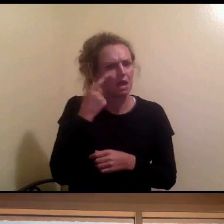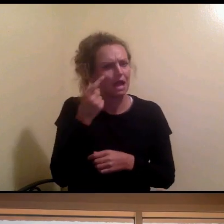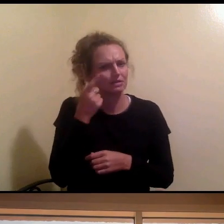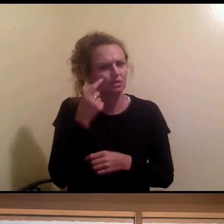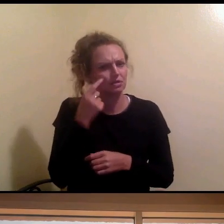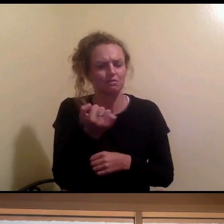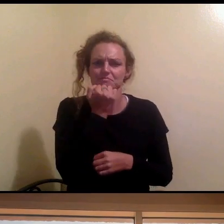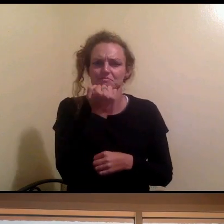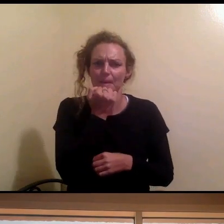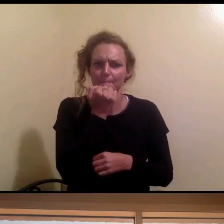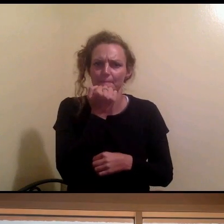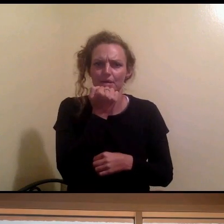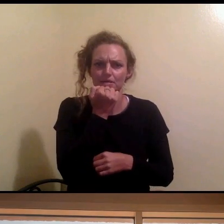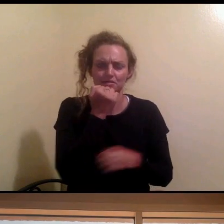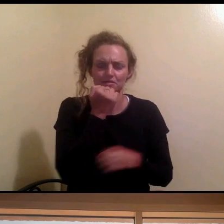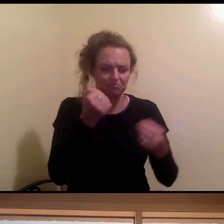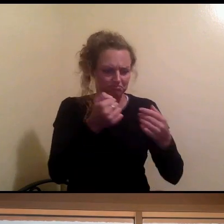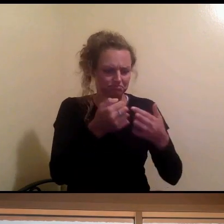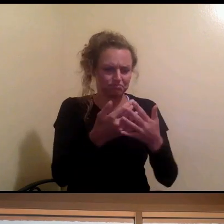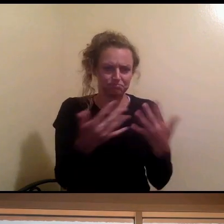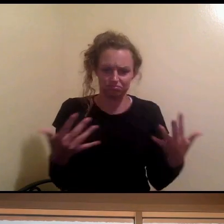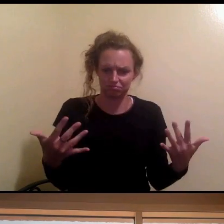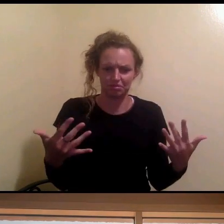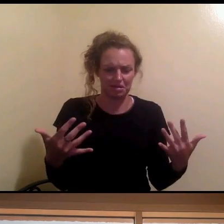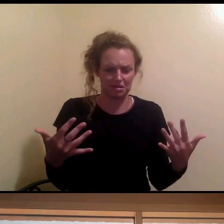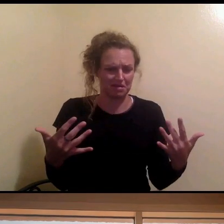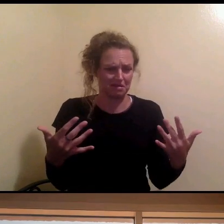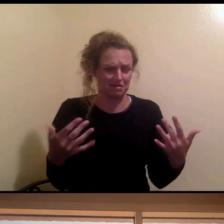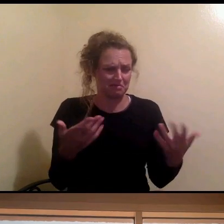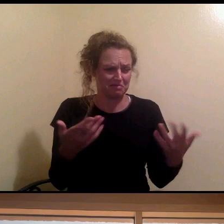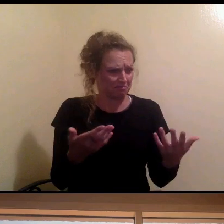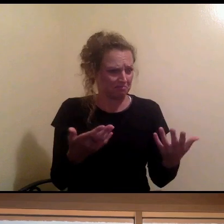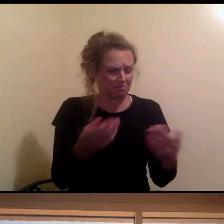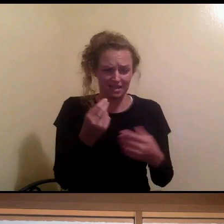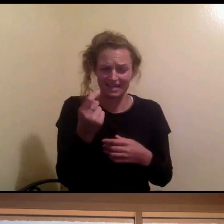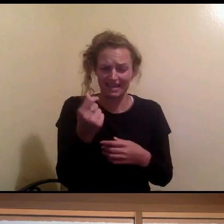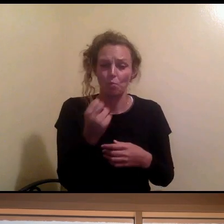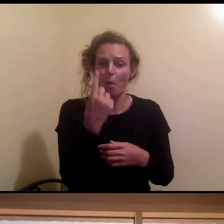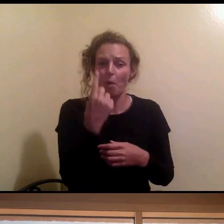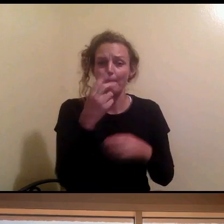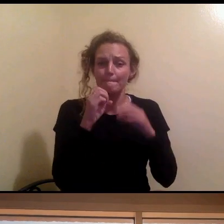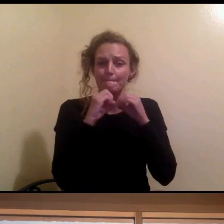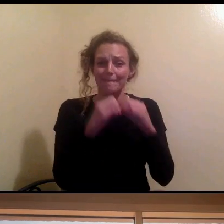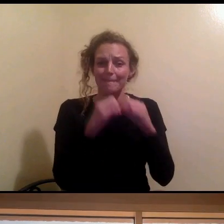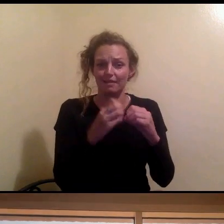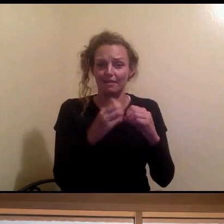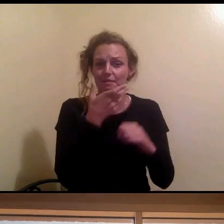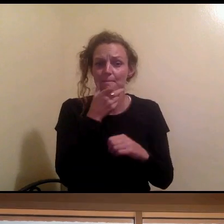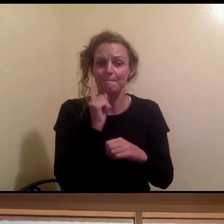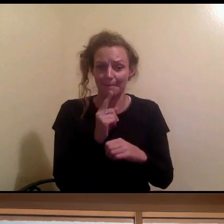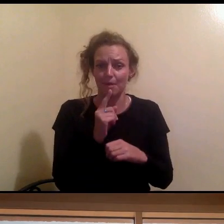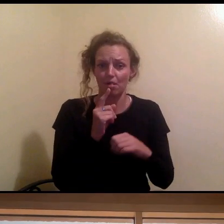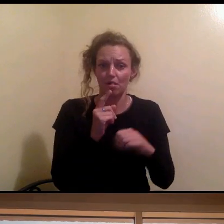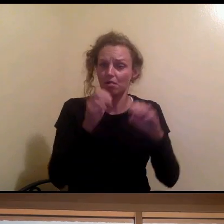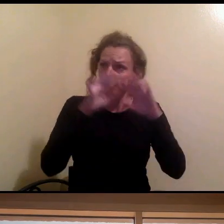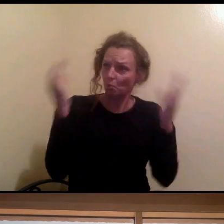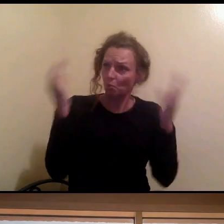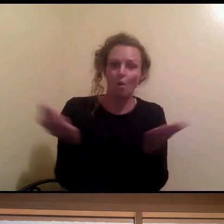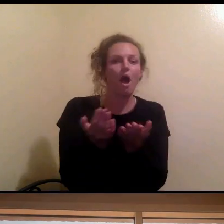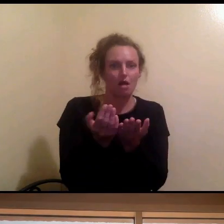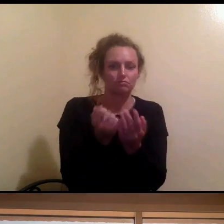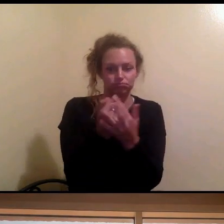of, close to 1.5 billion people around the world reported that have some type of disability. And this